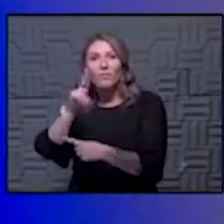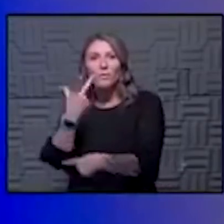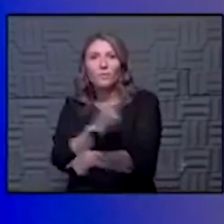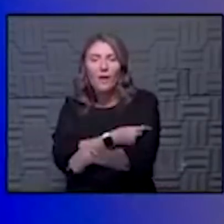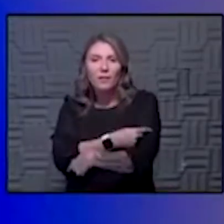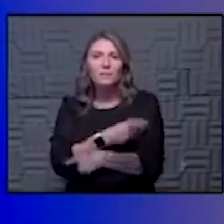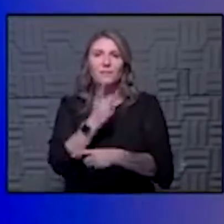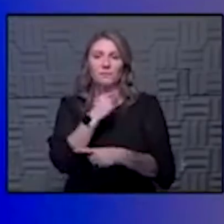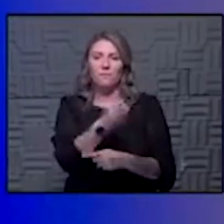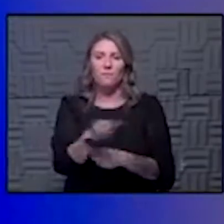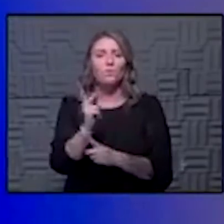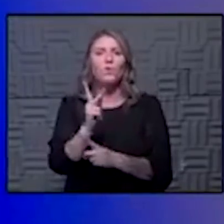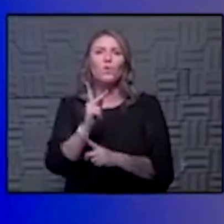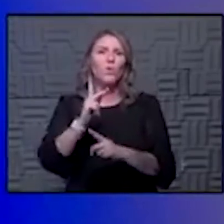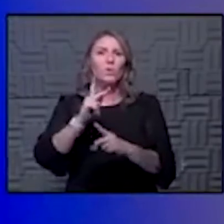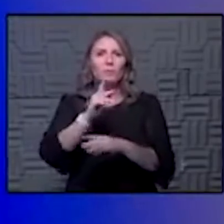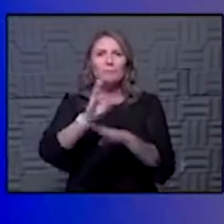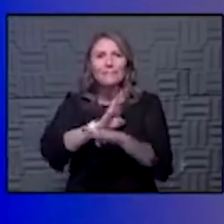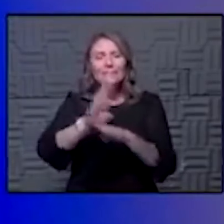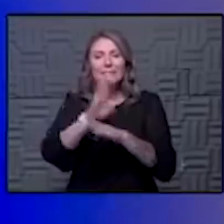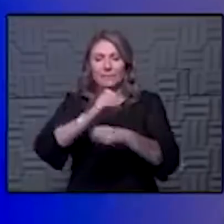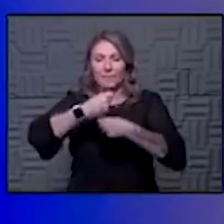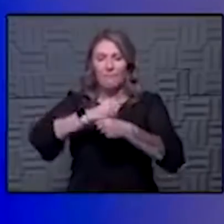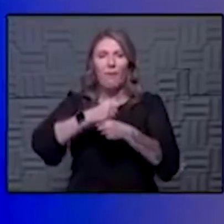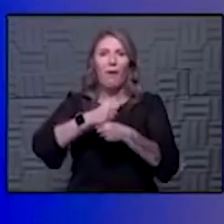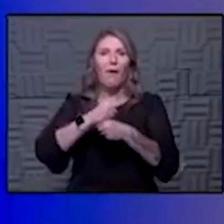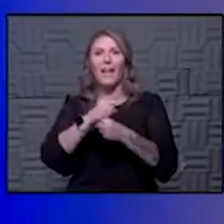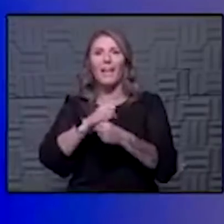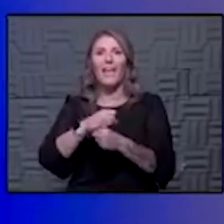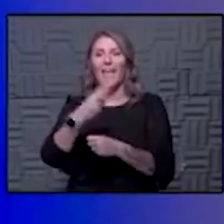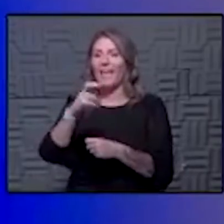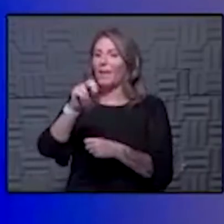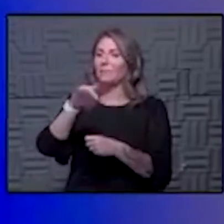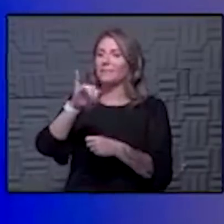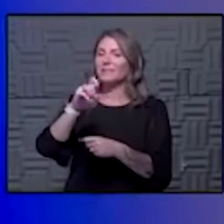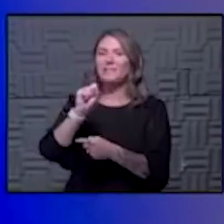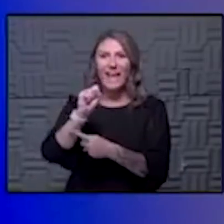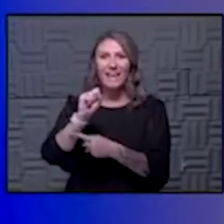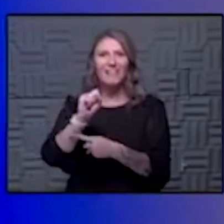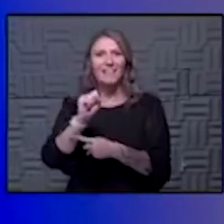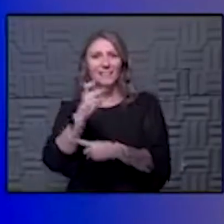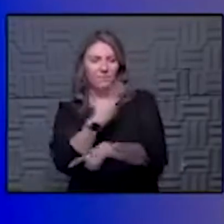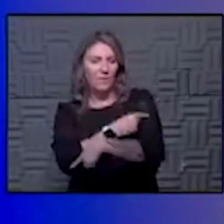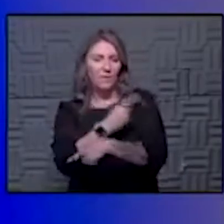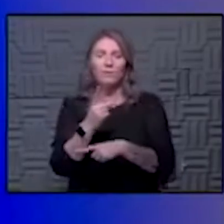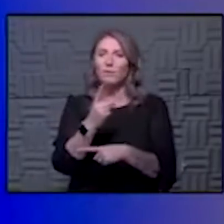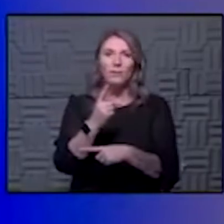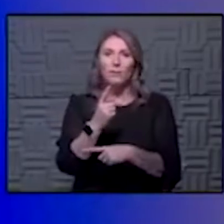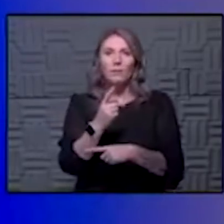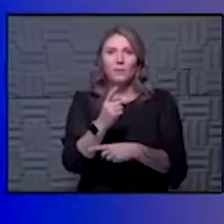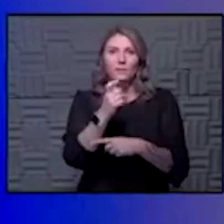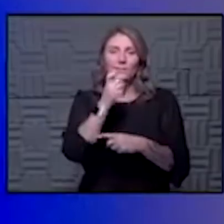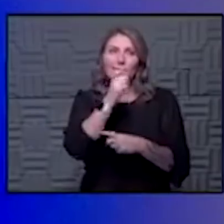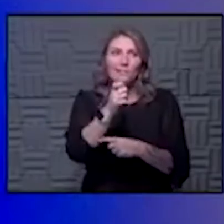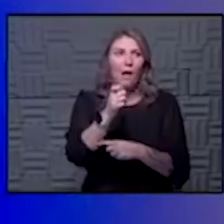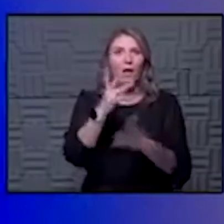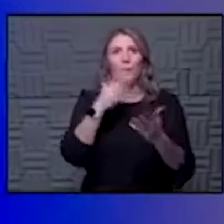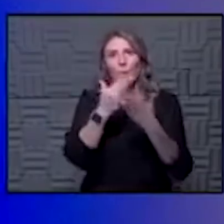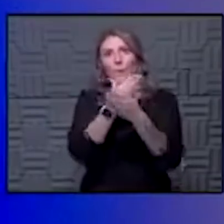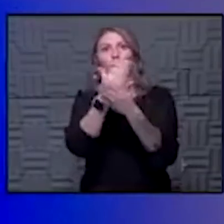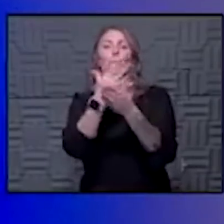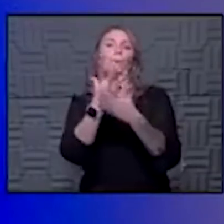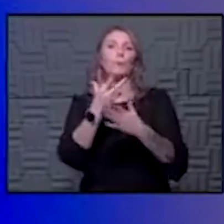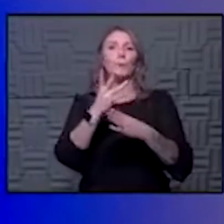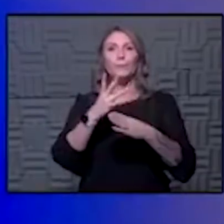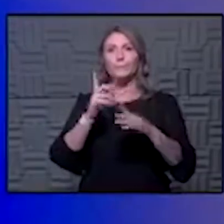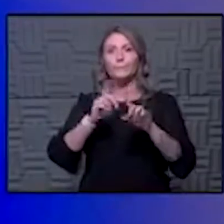different companies that make hepatitis B vaccines. So the fact that other companies are making vaccines is not a novel idea. This happens and has